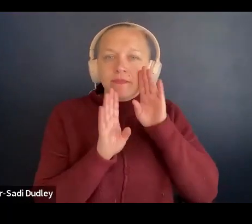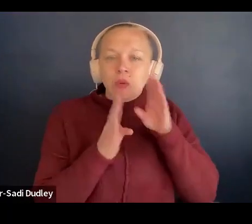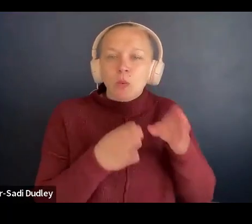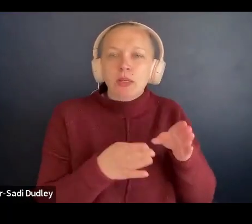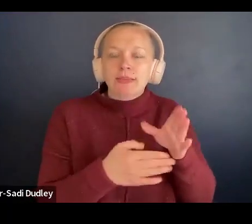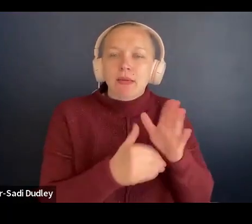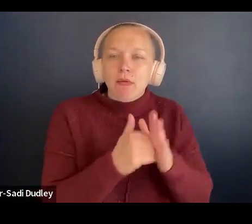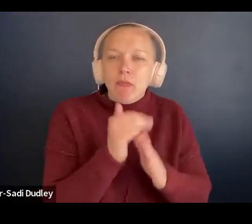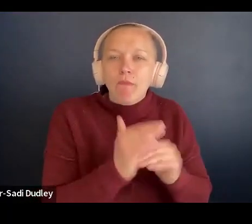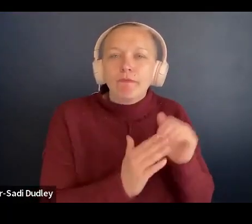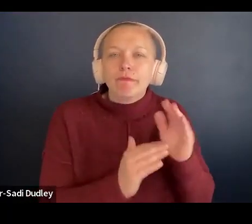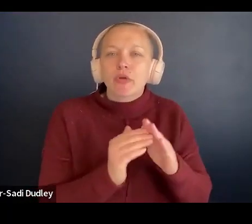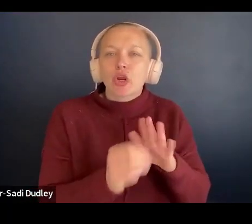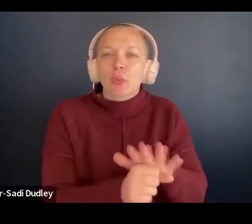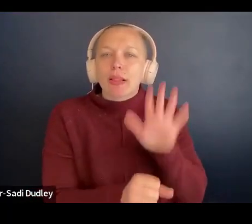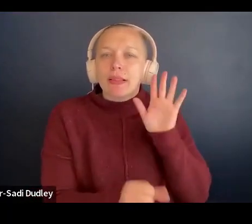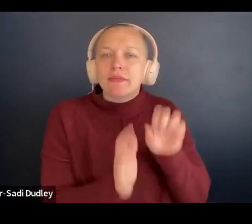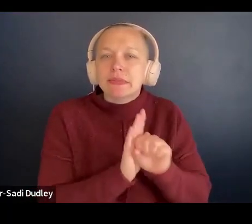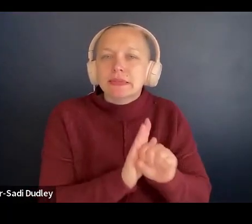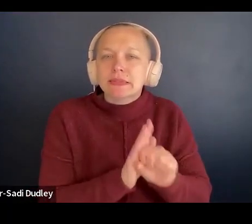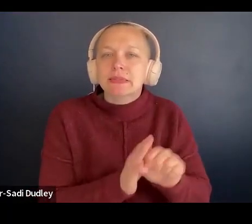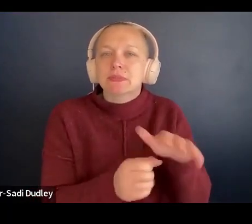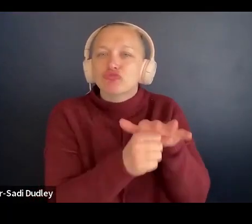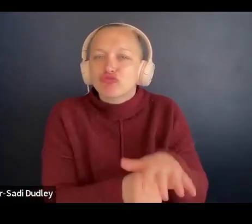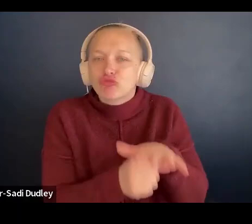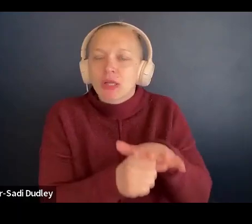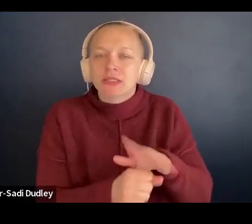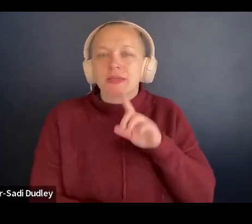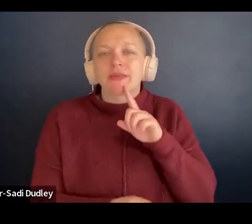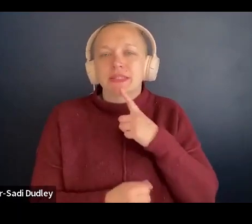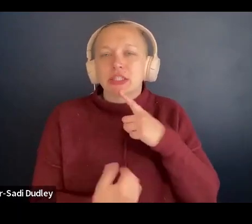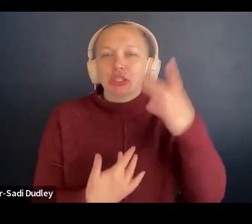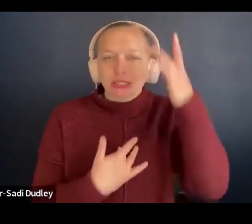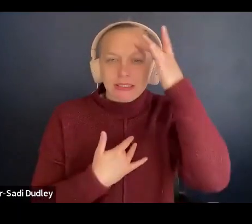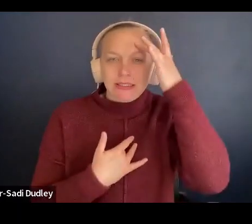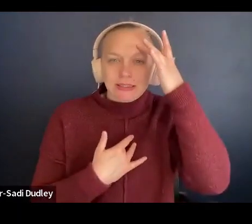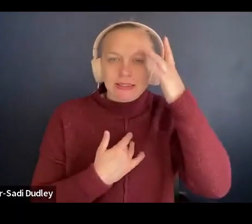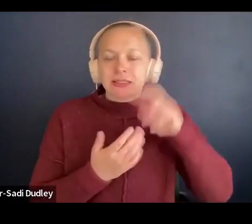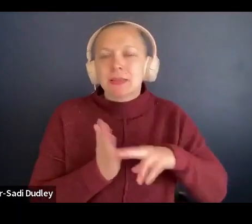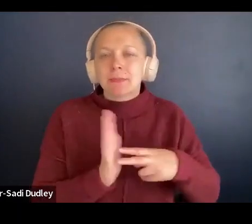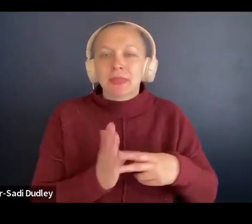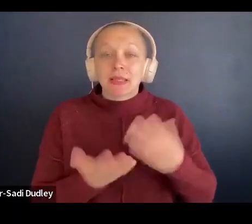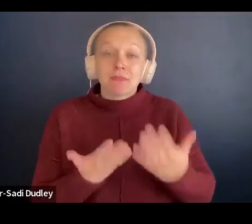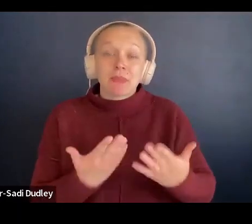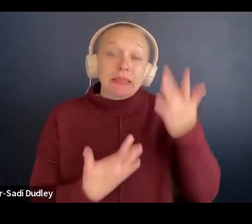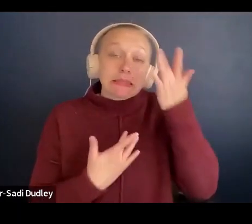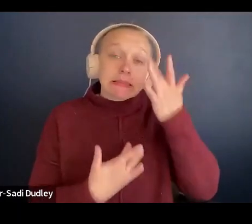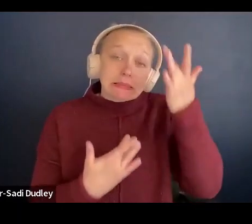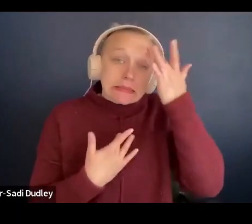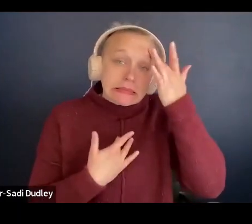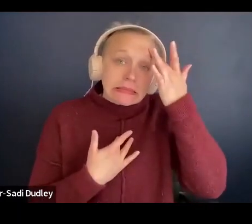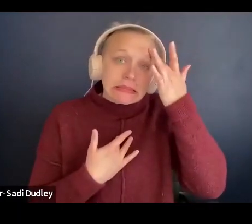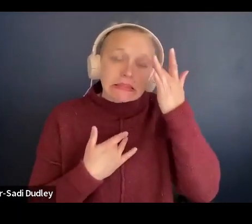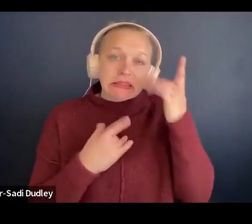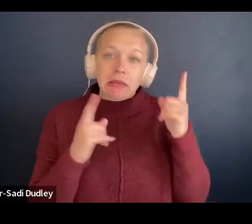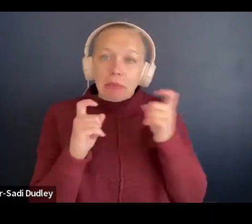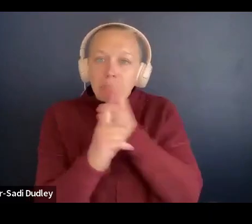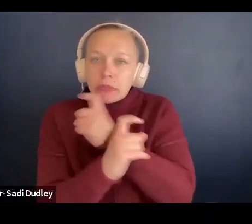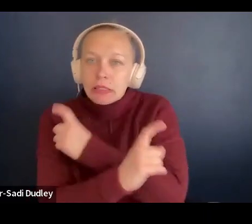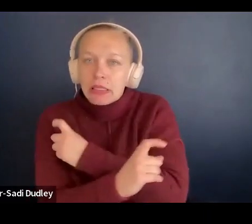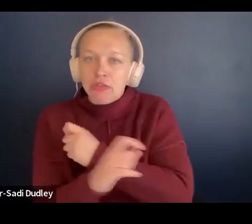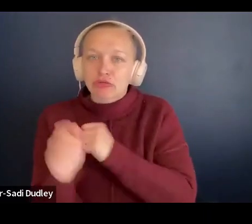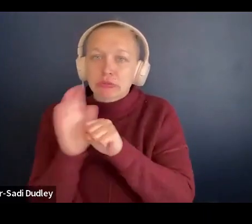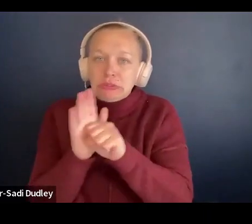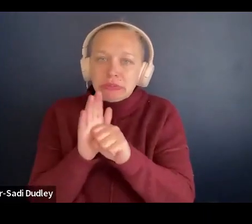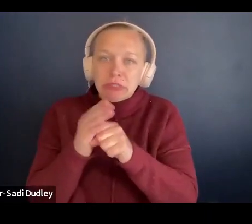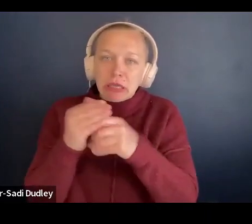have a serious illness or a disease that has complications or symptoms, you can get into a palliative care